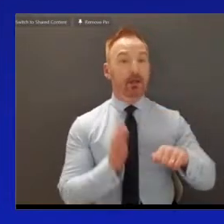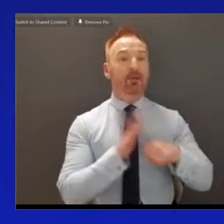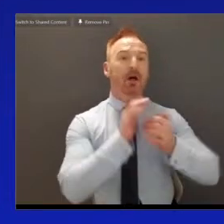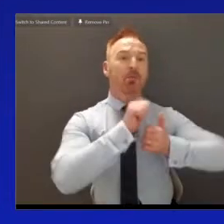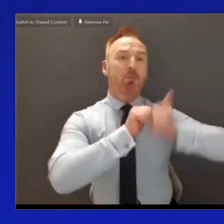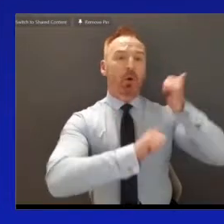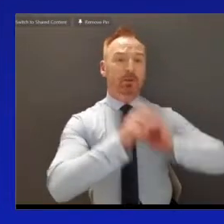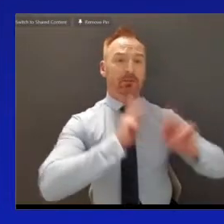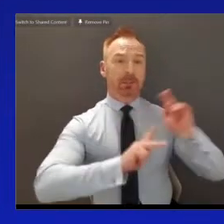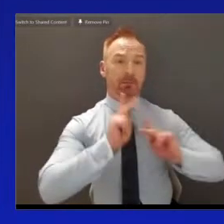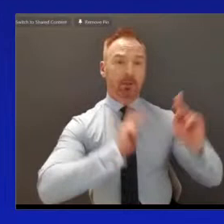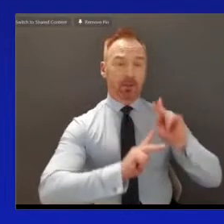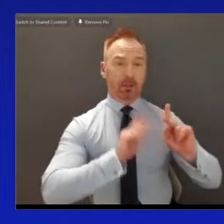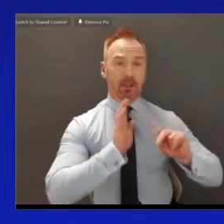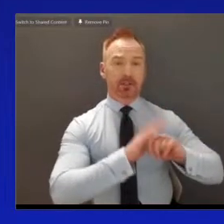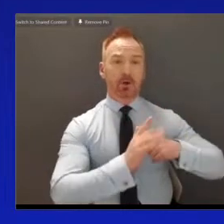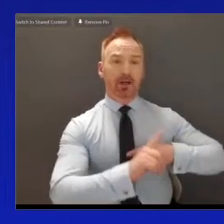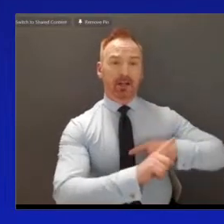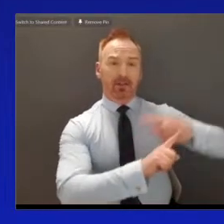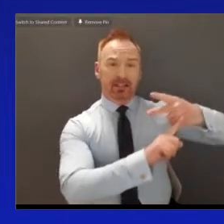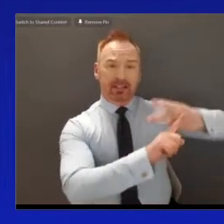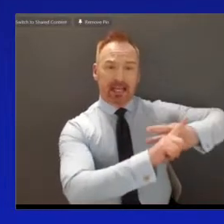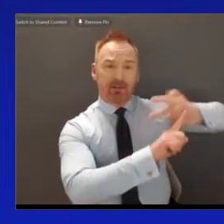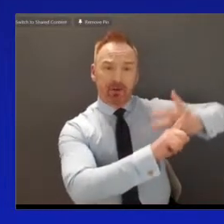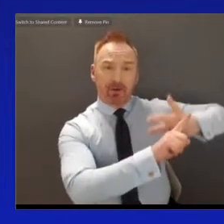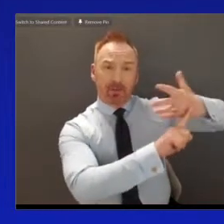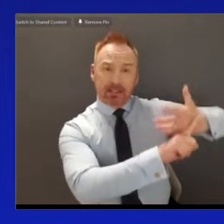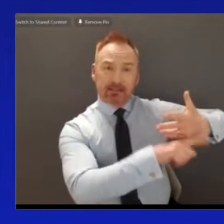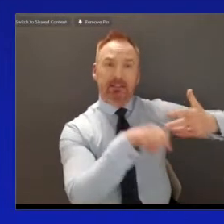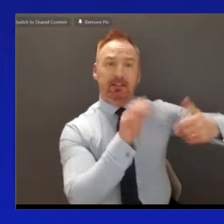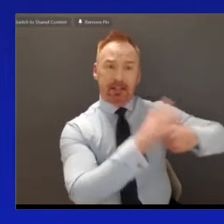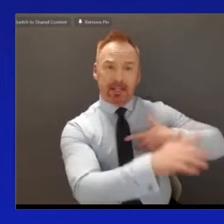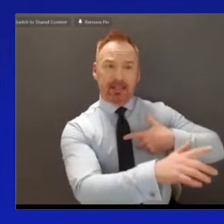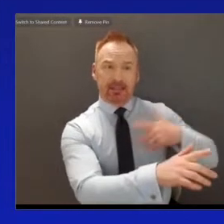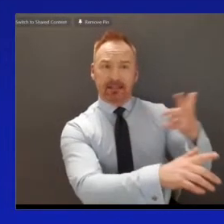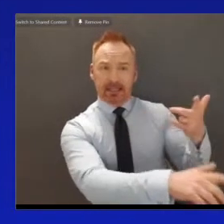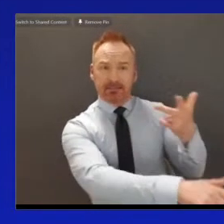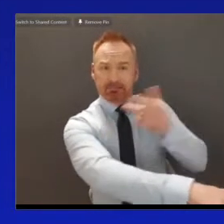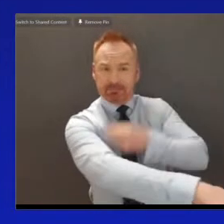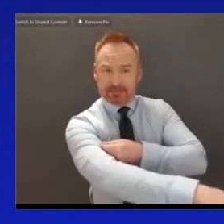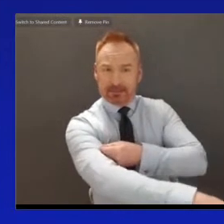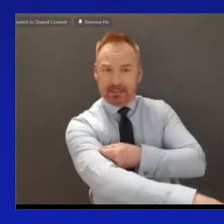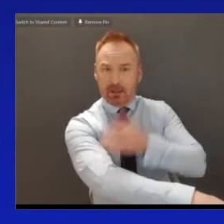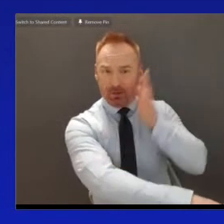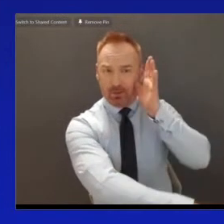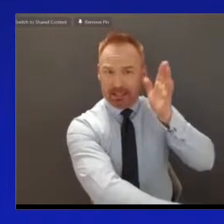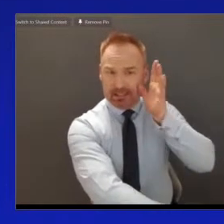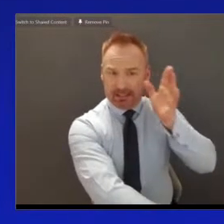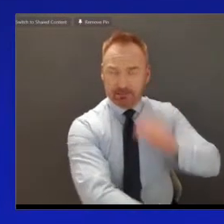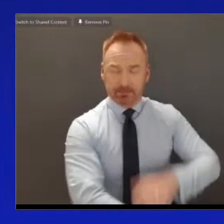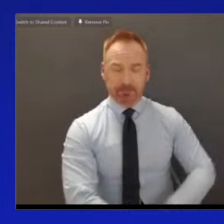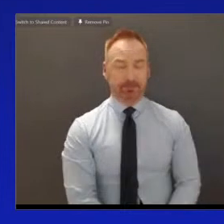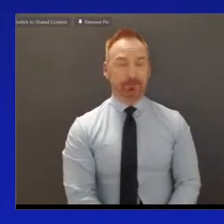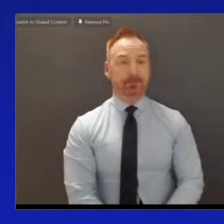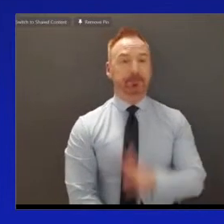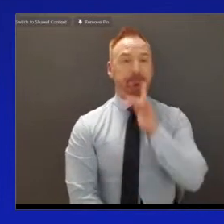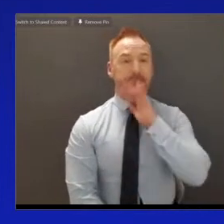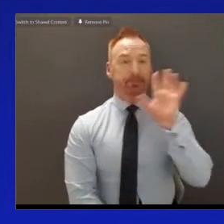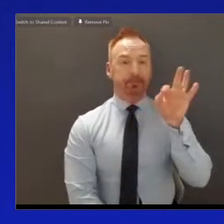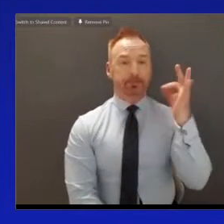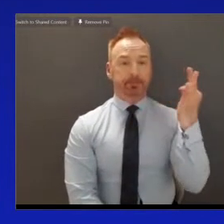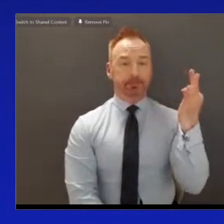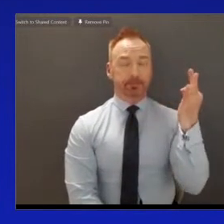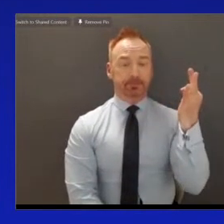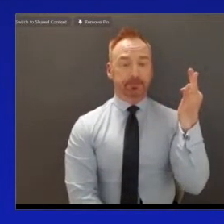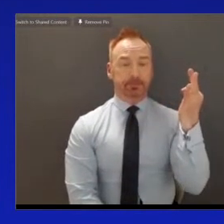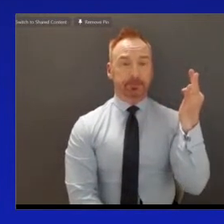population, it will be several months before you will be able to get vaccinated. Il est important de noter que la majorité de la population devrait attendre